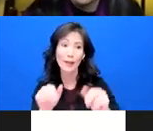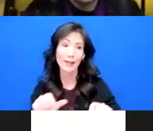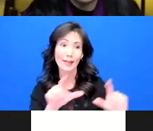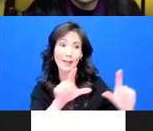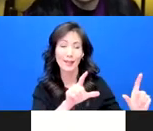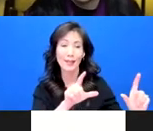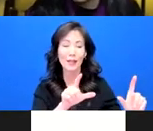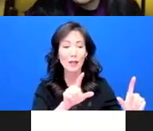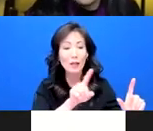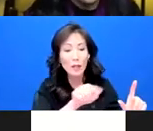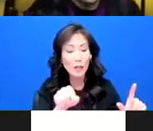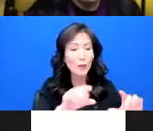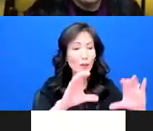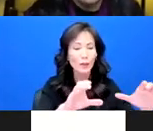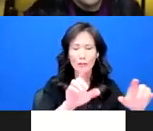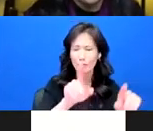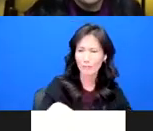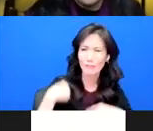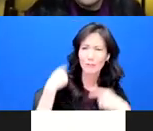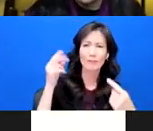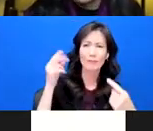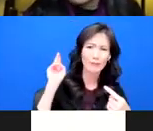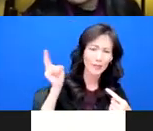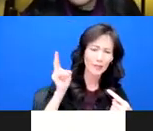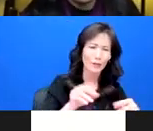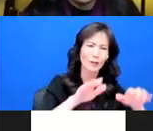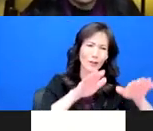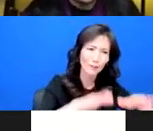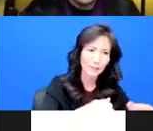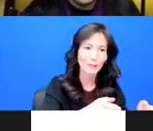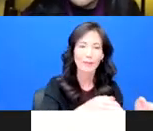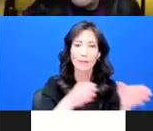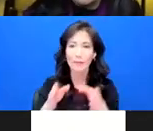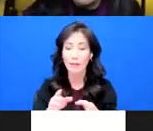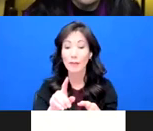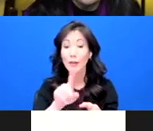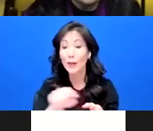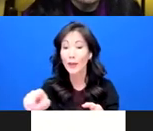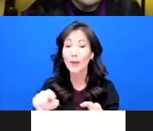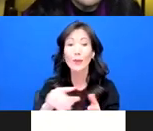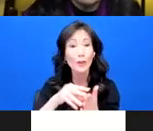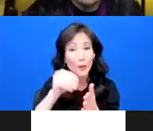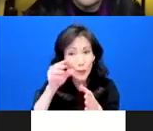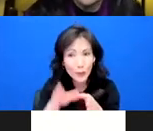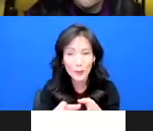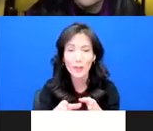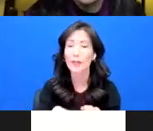historical communities, students could come forward, geographic areas, again, neighborhoods is something that we've already